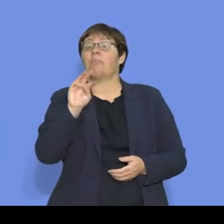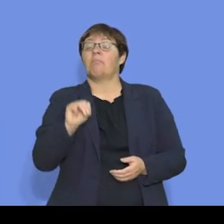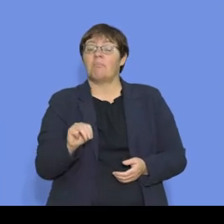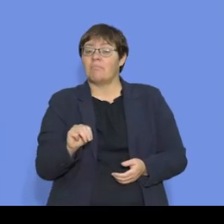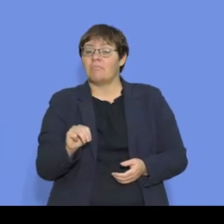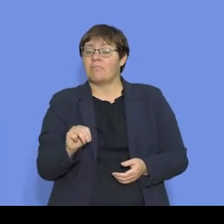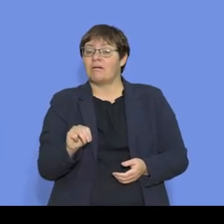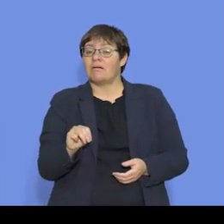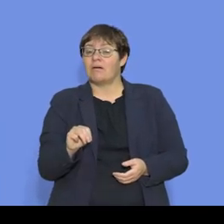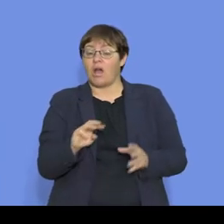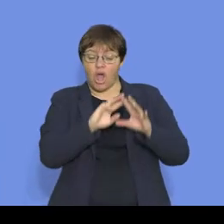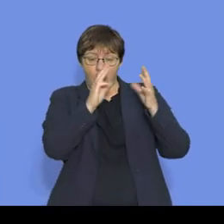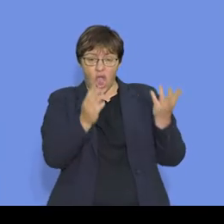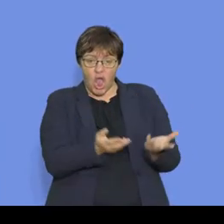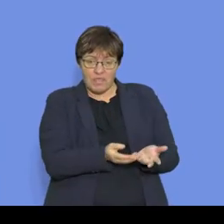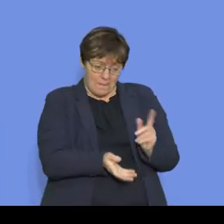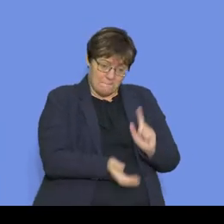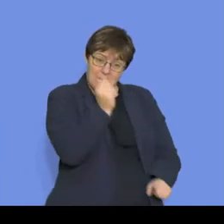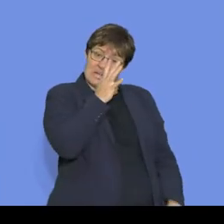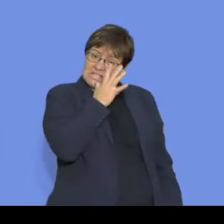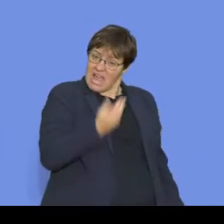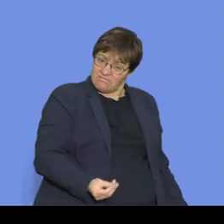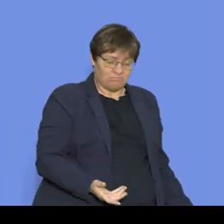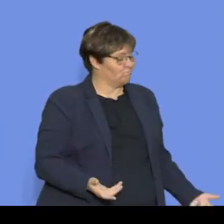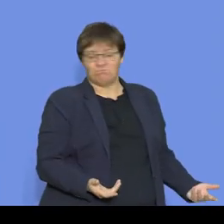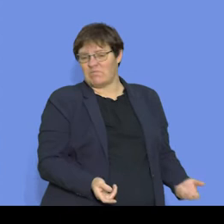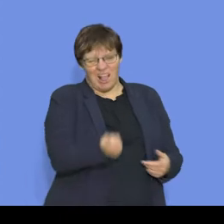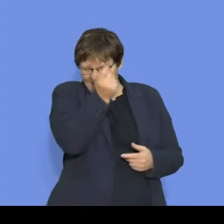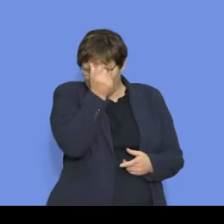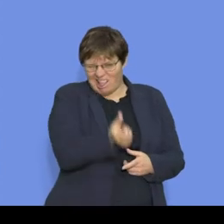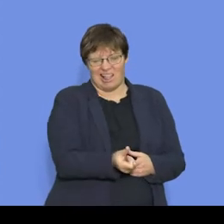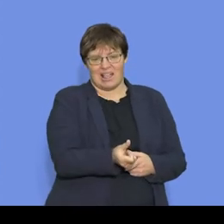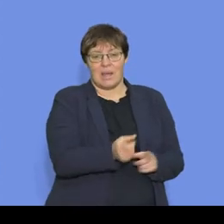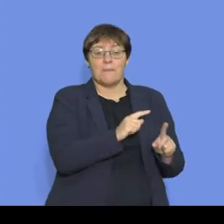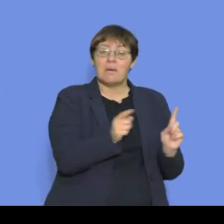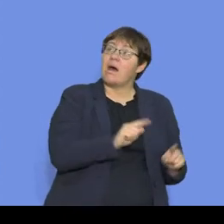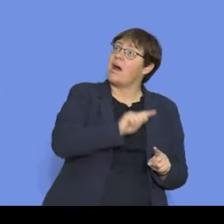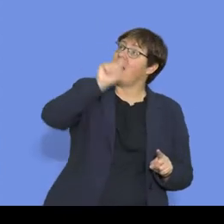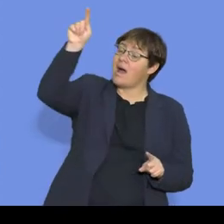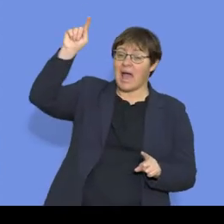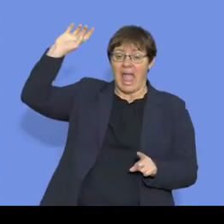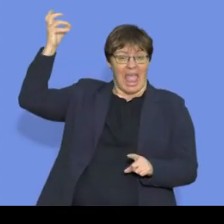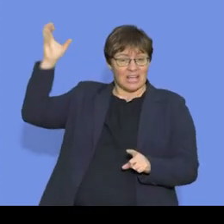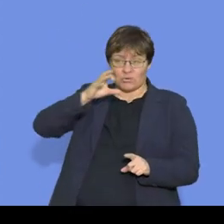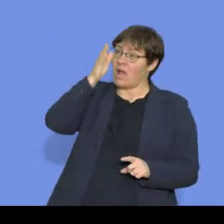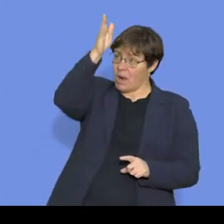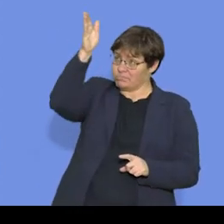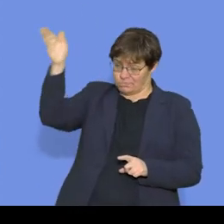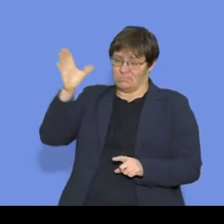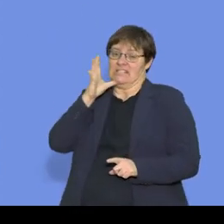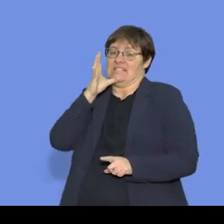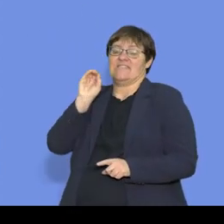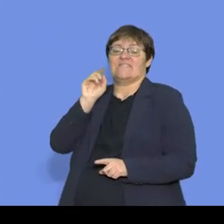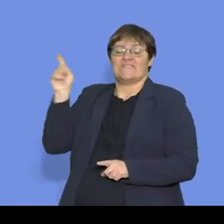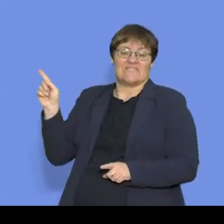that is rare on Earth, but common in asteroids. And the